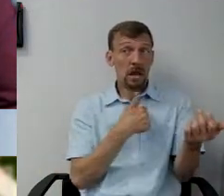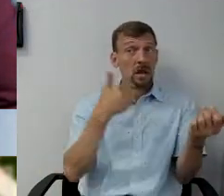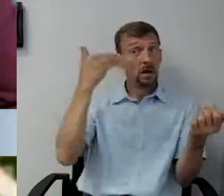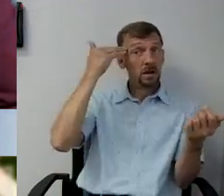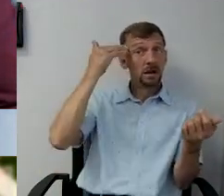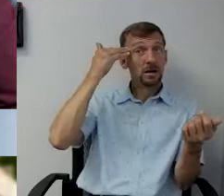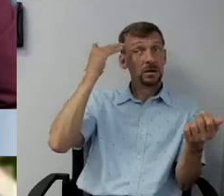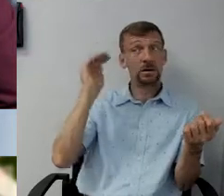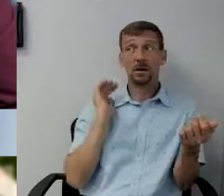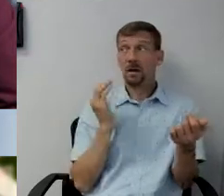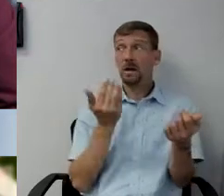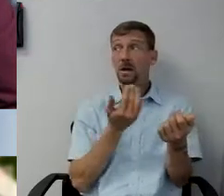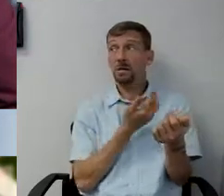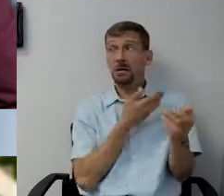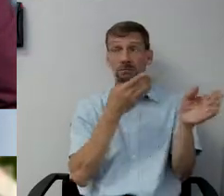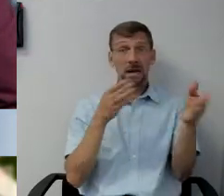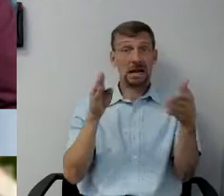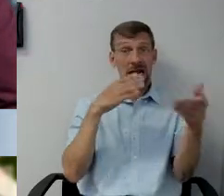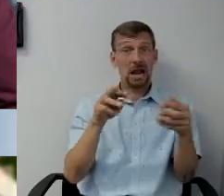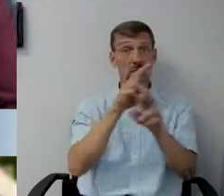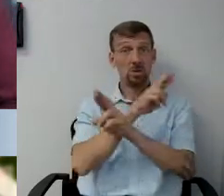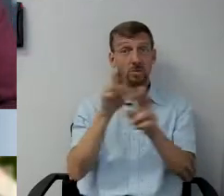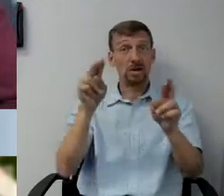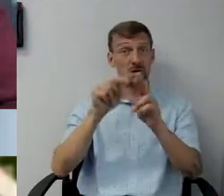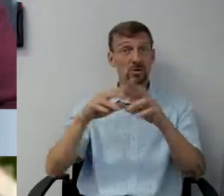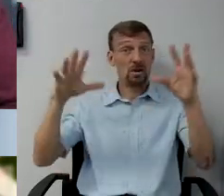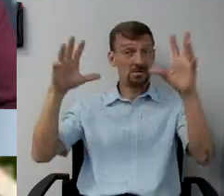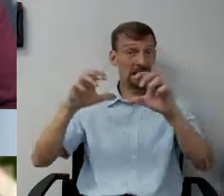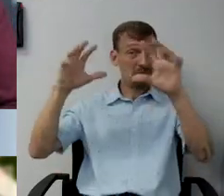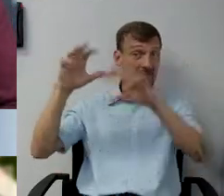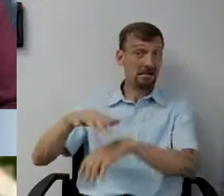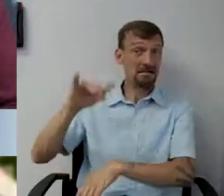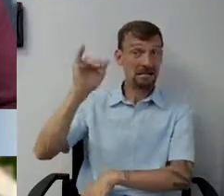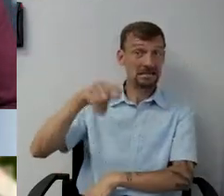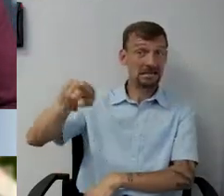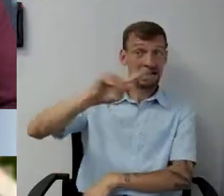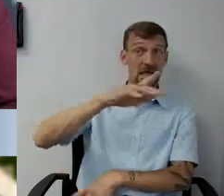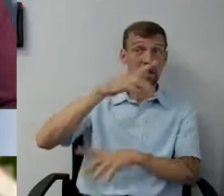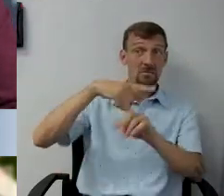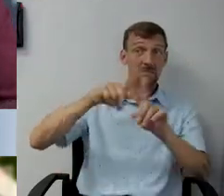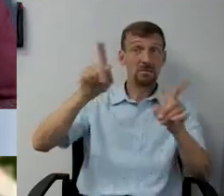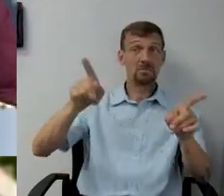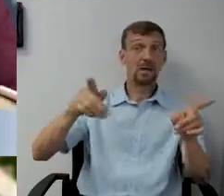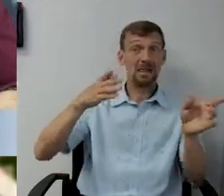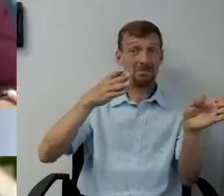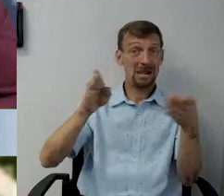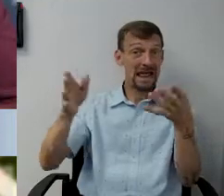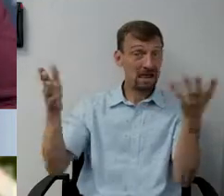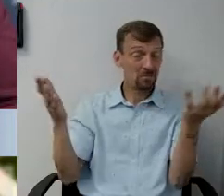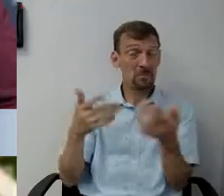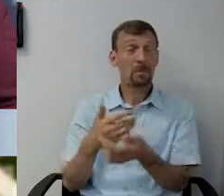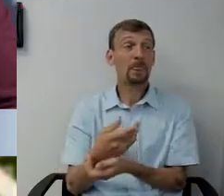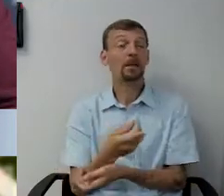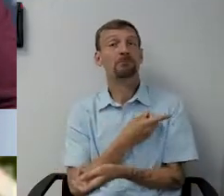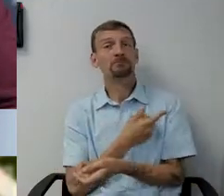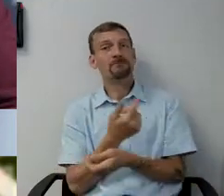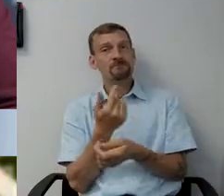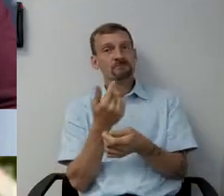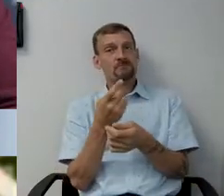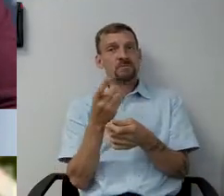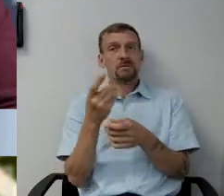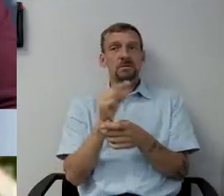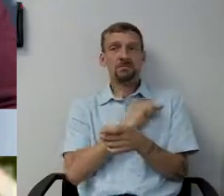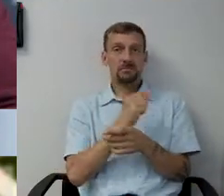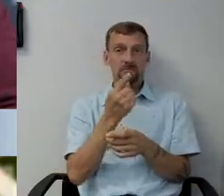I know we have our demobilization team that's working hard, so. Yeah, no, definitely the plan is to dismantle